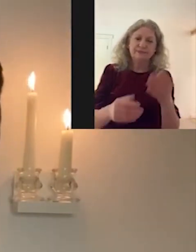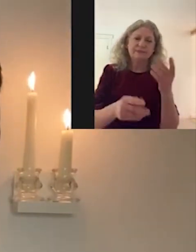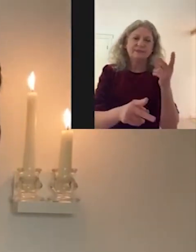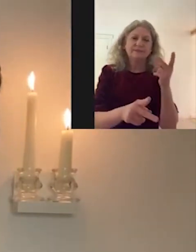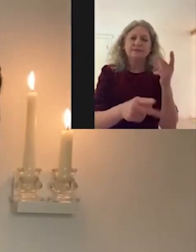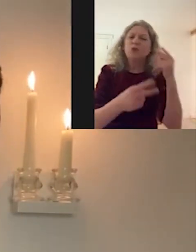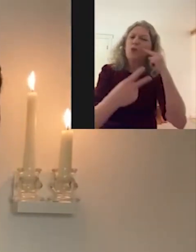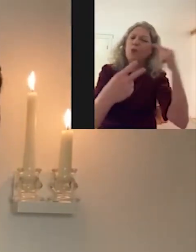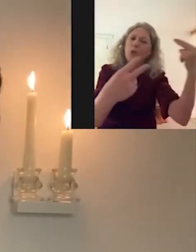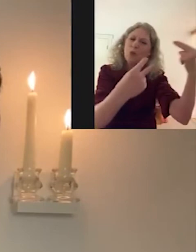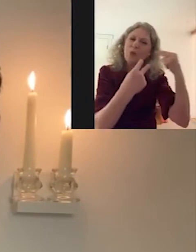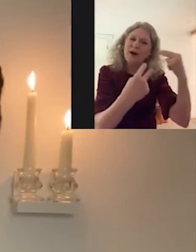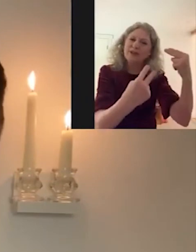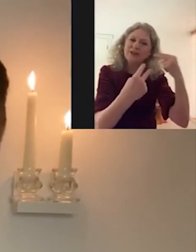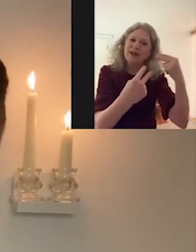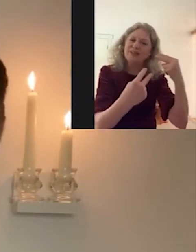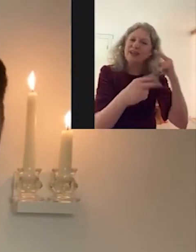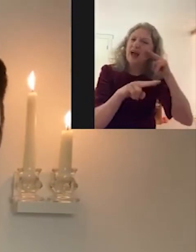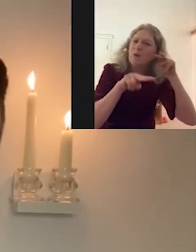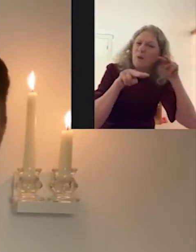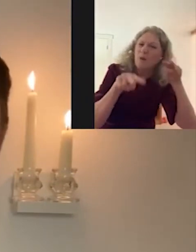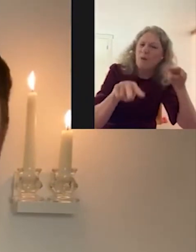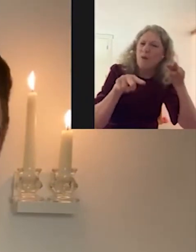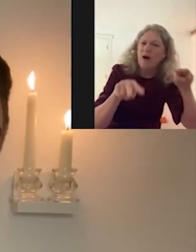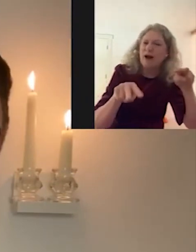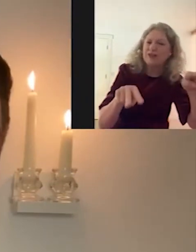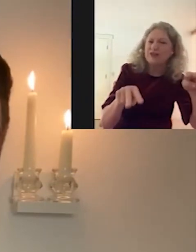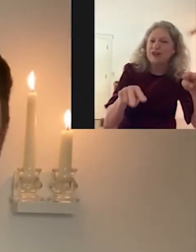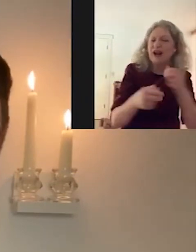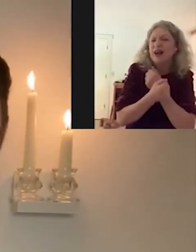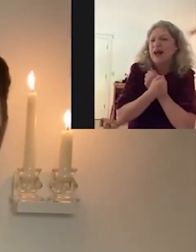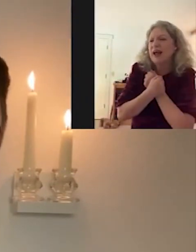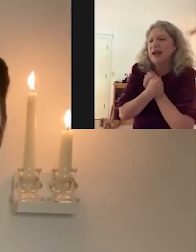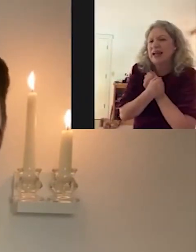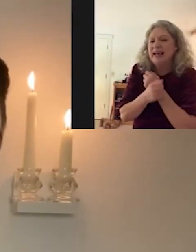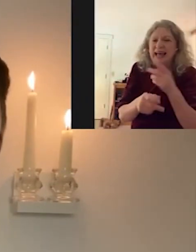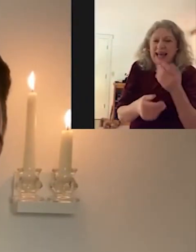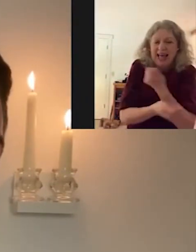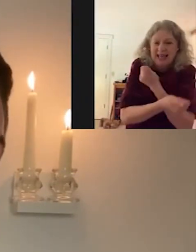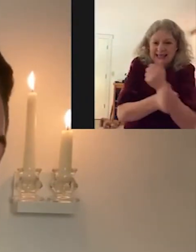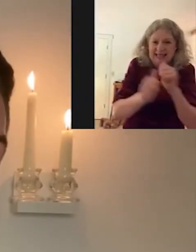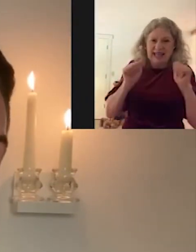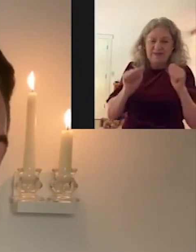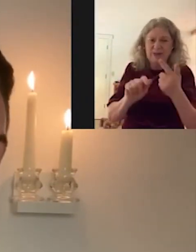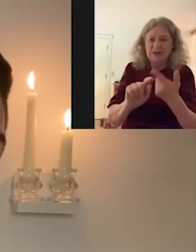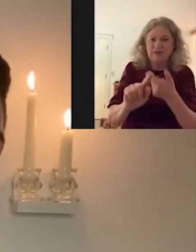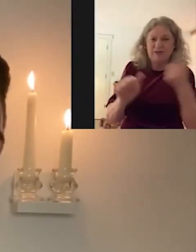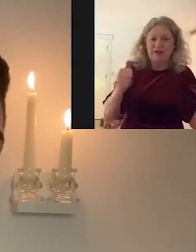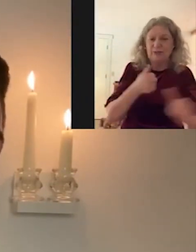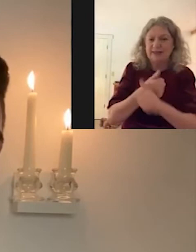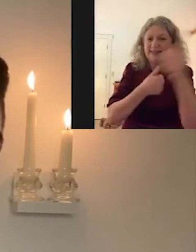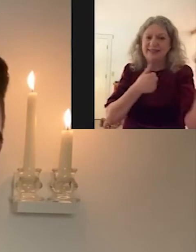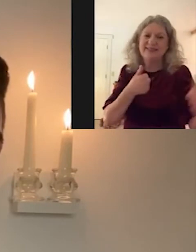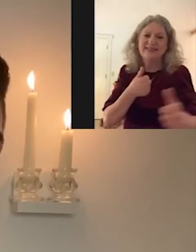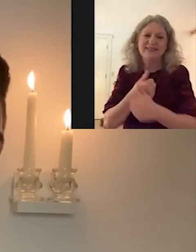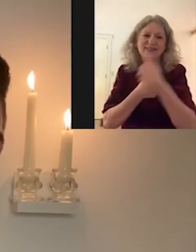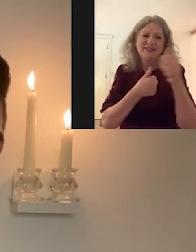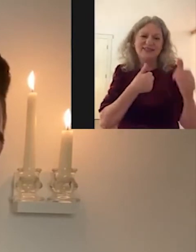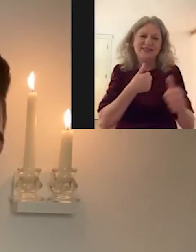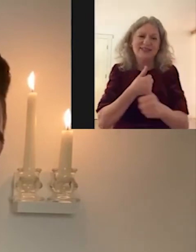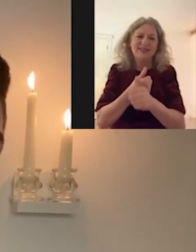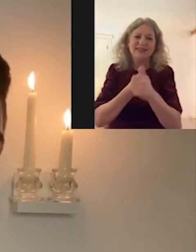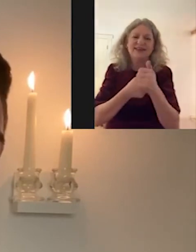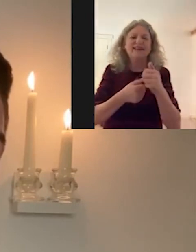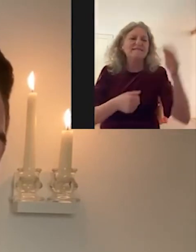on our loved ones and keep us from danger. God of mercy,